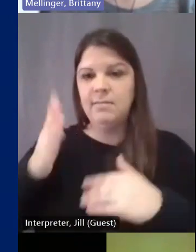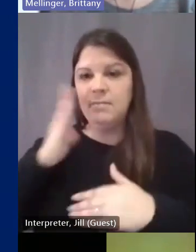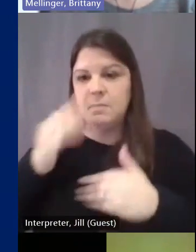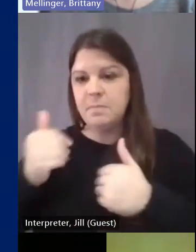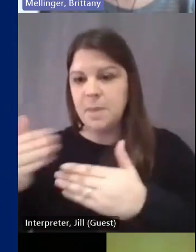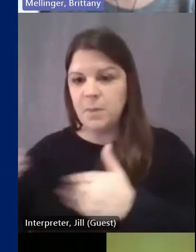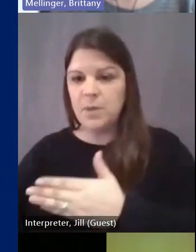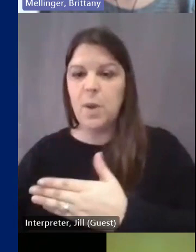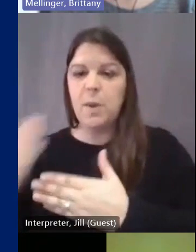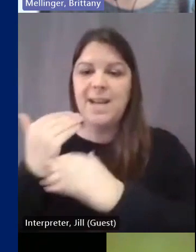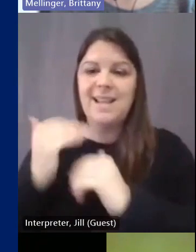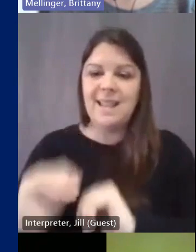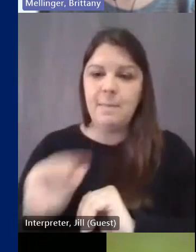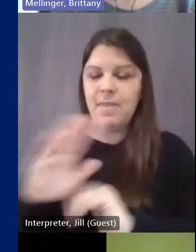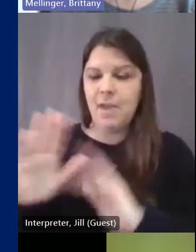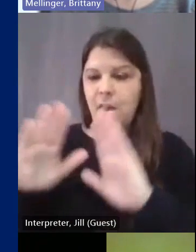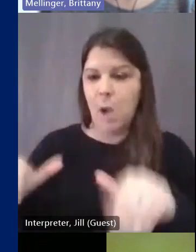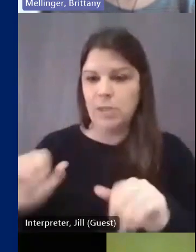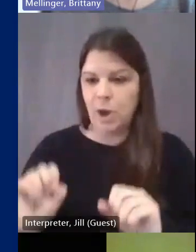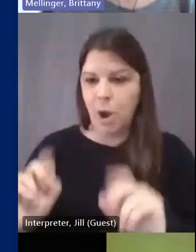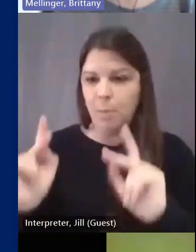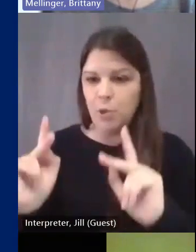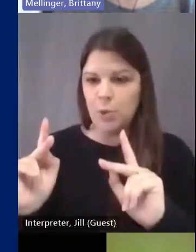housing opportunities for